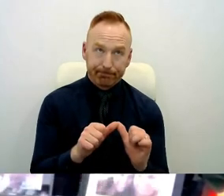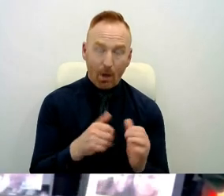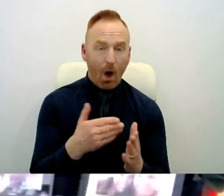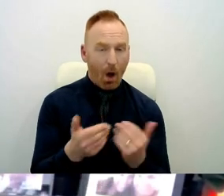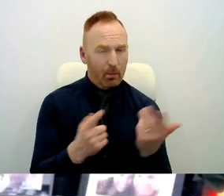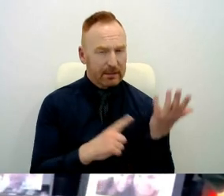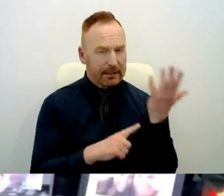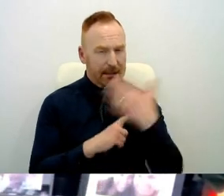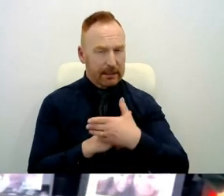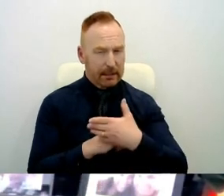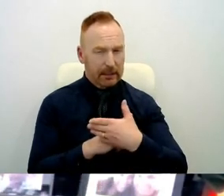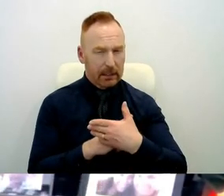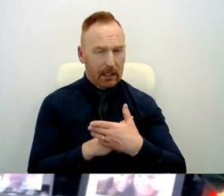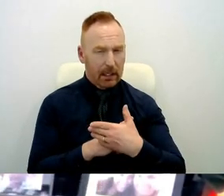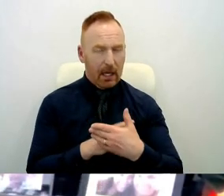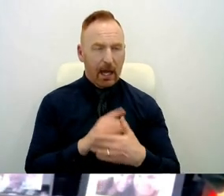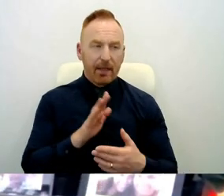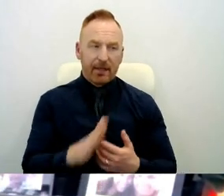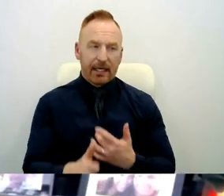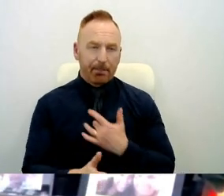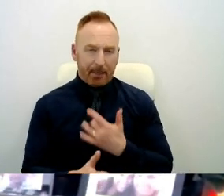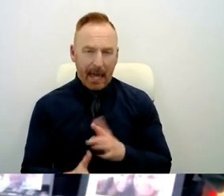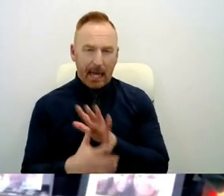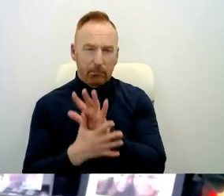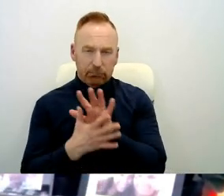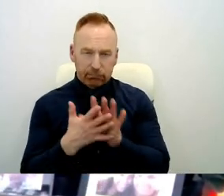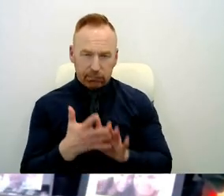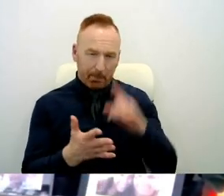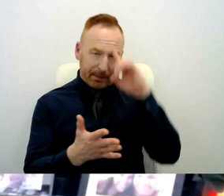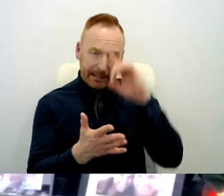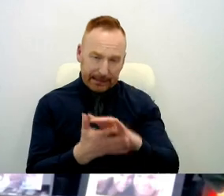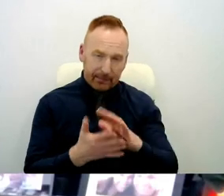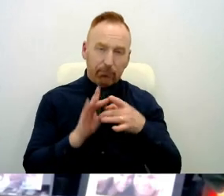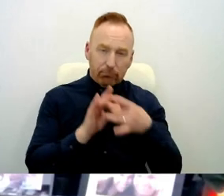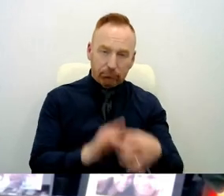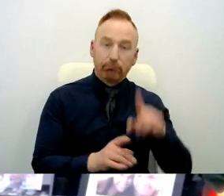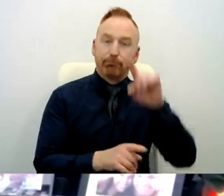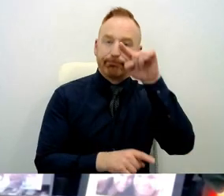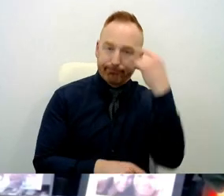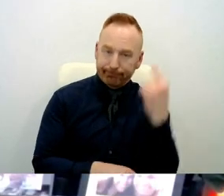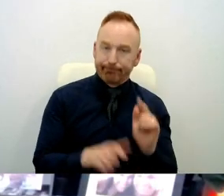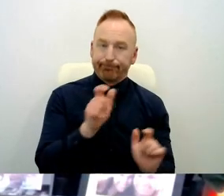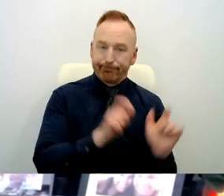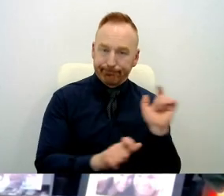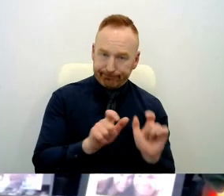hidden way all of these stereotypes around Black folks and criminality.